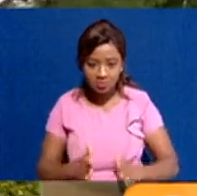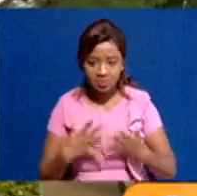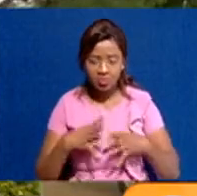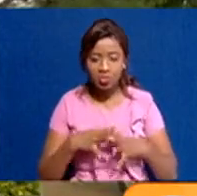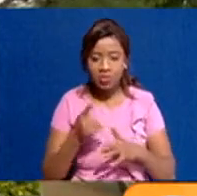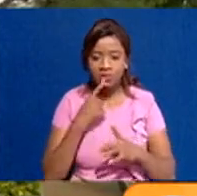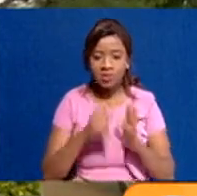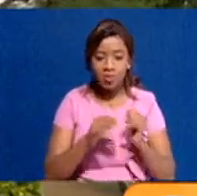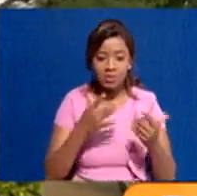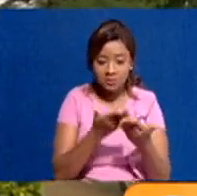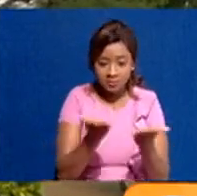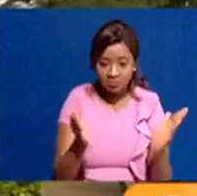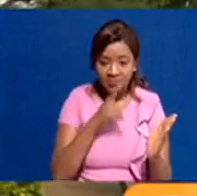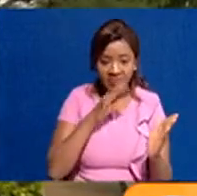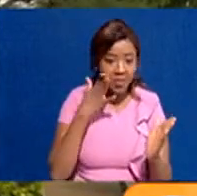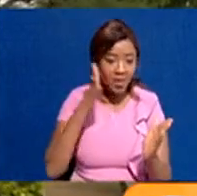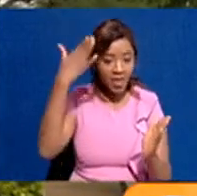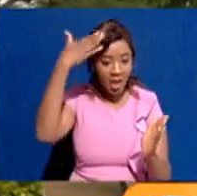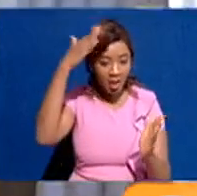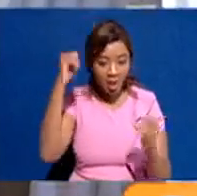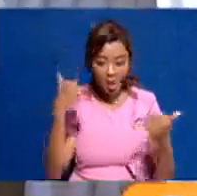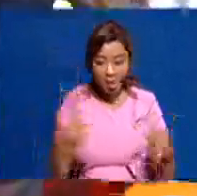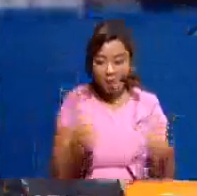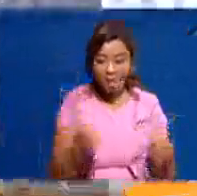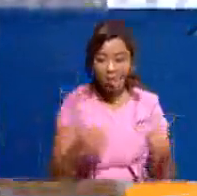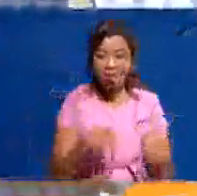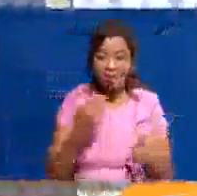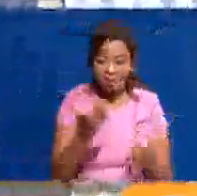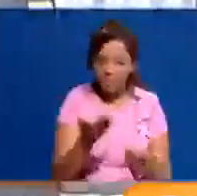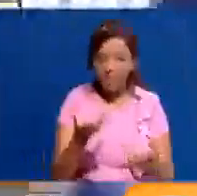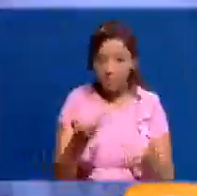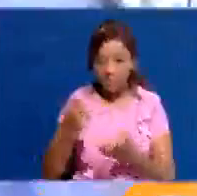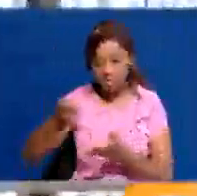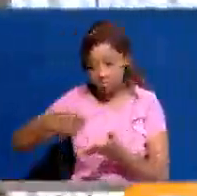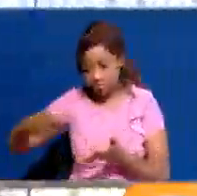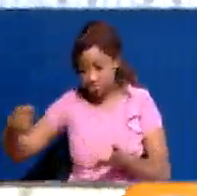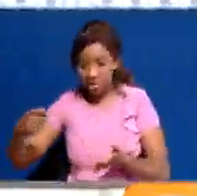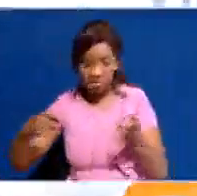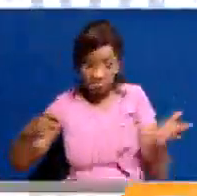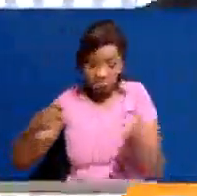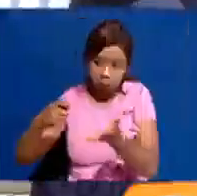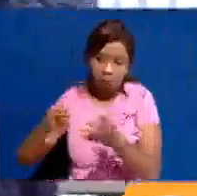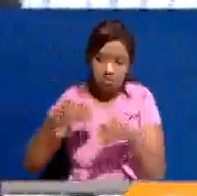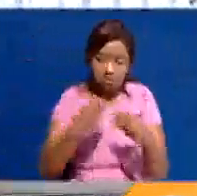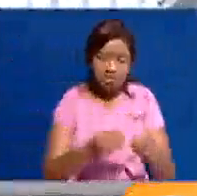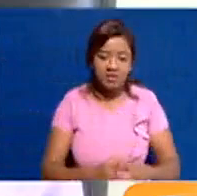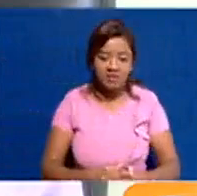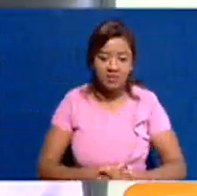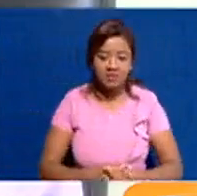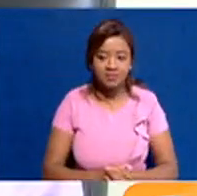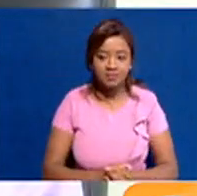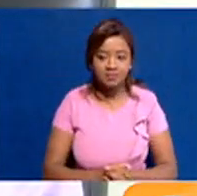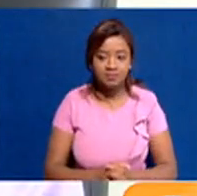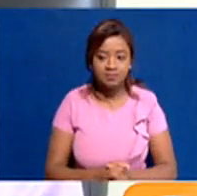of awareness, especially among parents who are required to consent on behalf of the minors before they get the vaccine. And according to